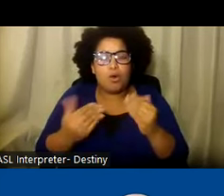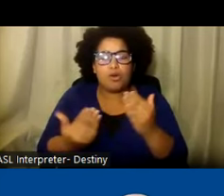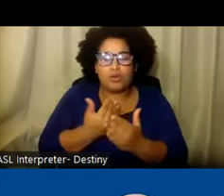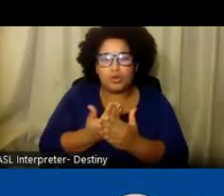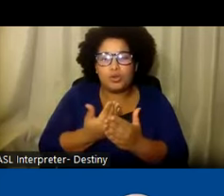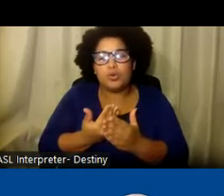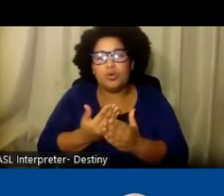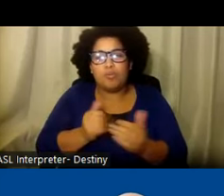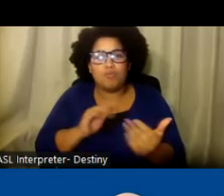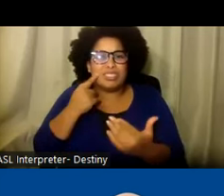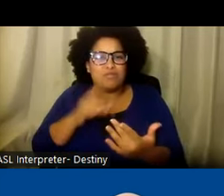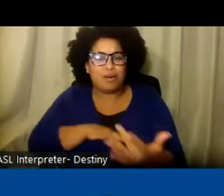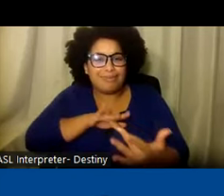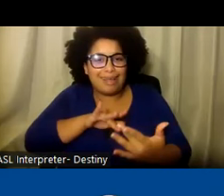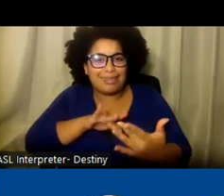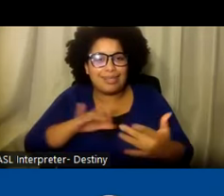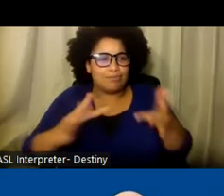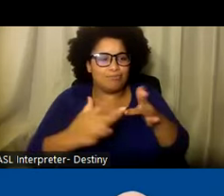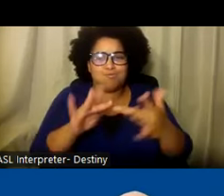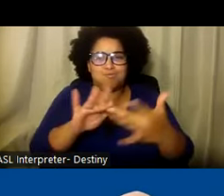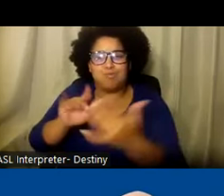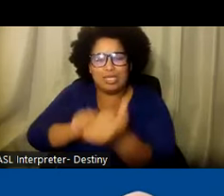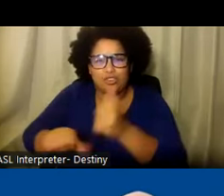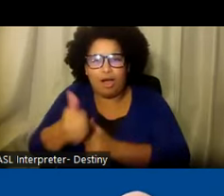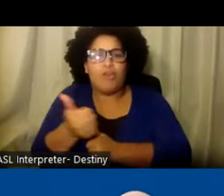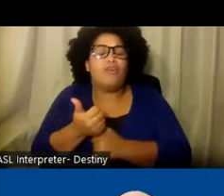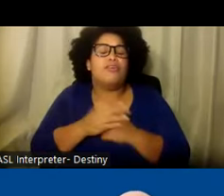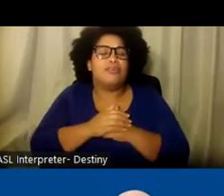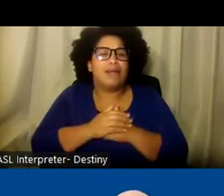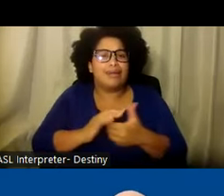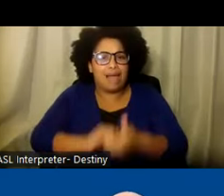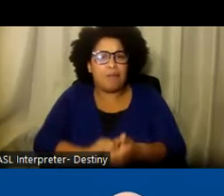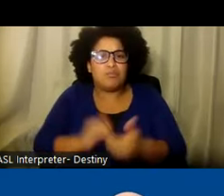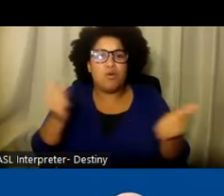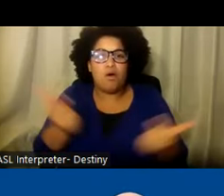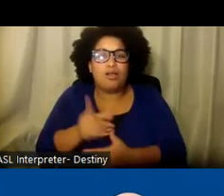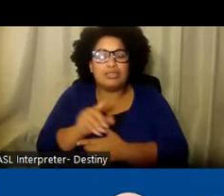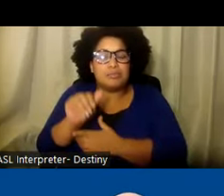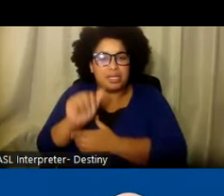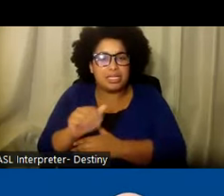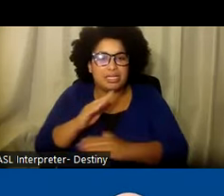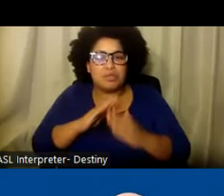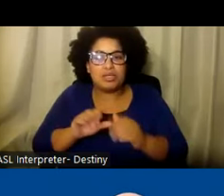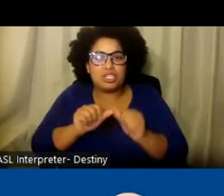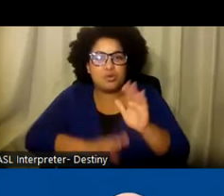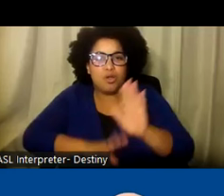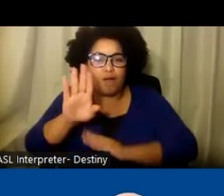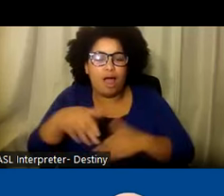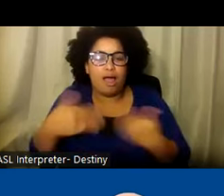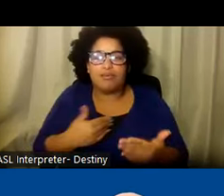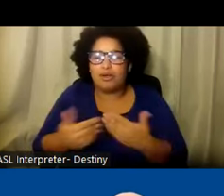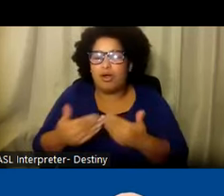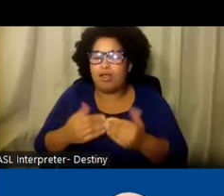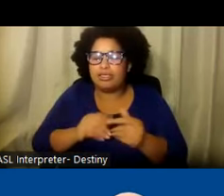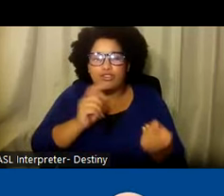and collaborate with each other so that we all as a disability community continue to thrive no matter what changes continue to come